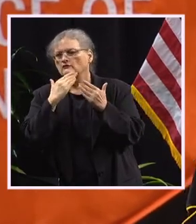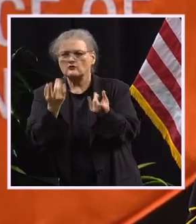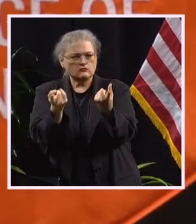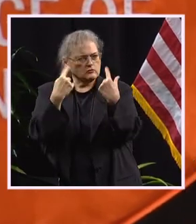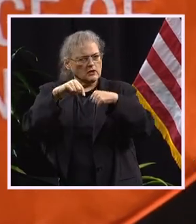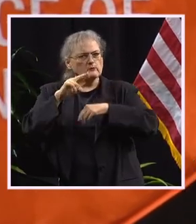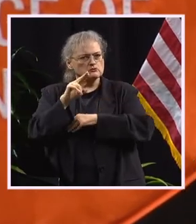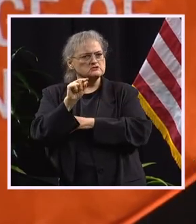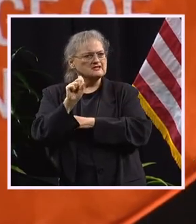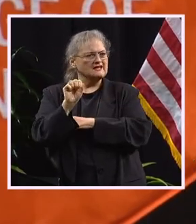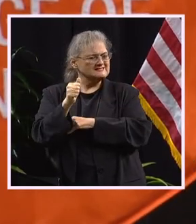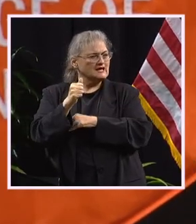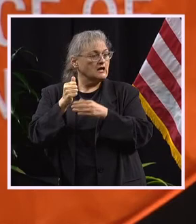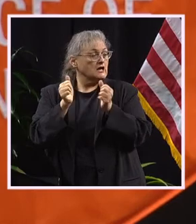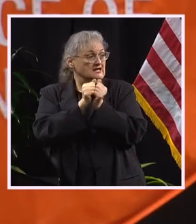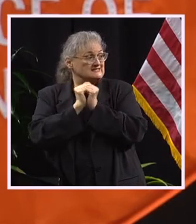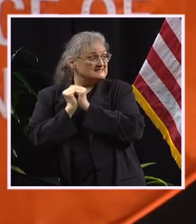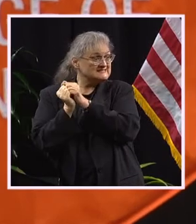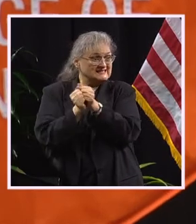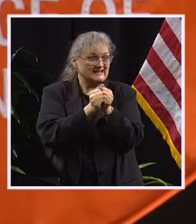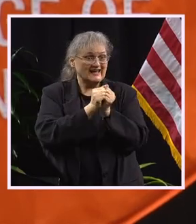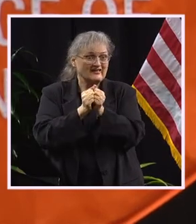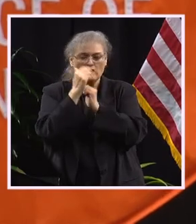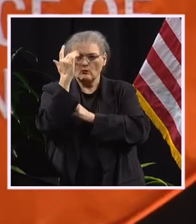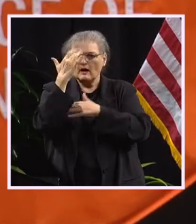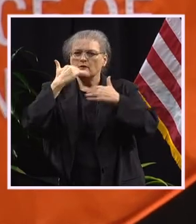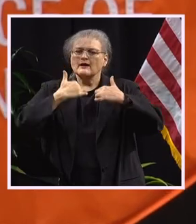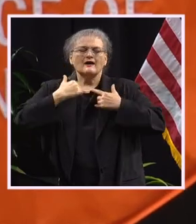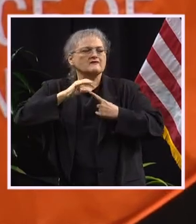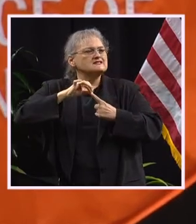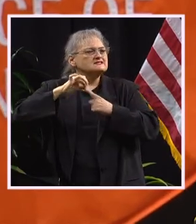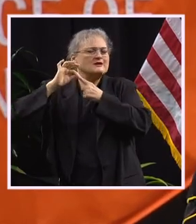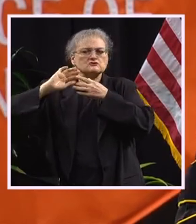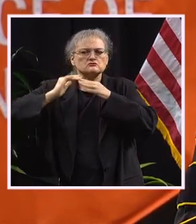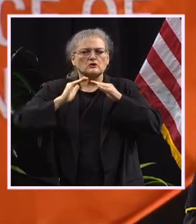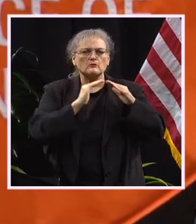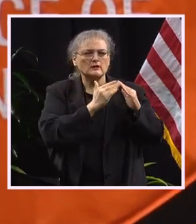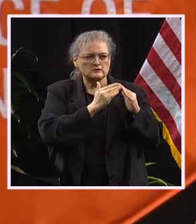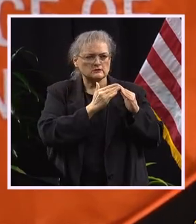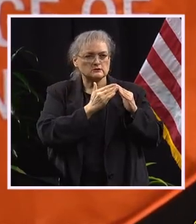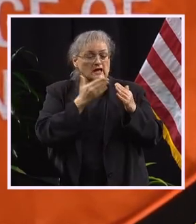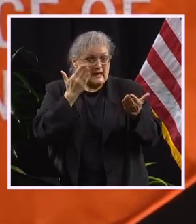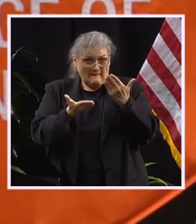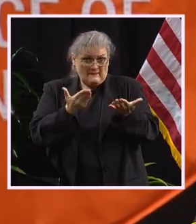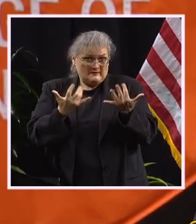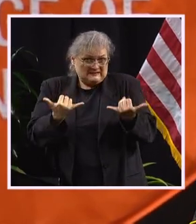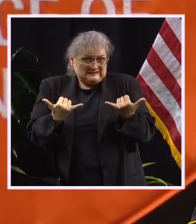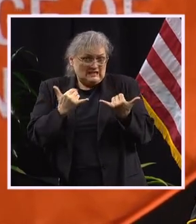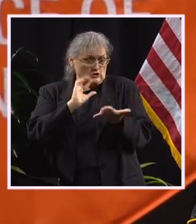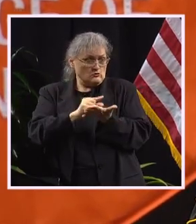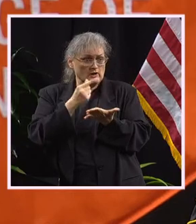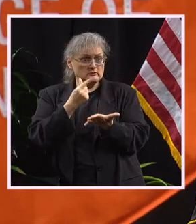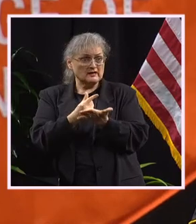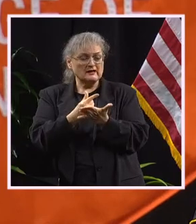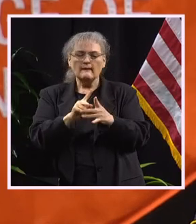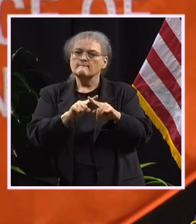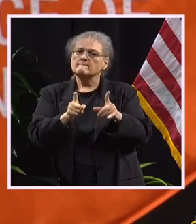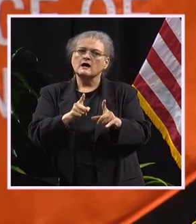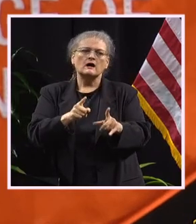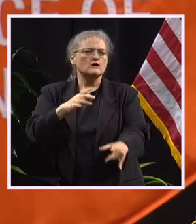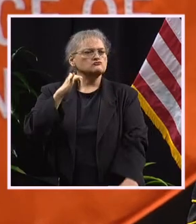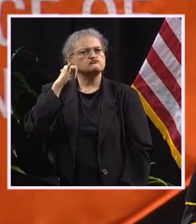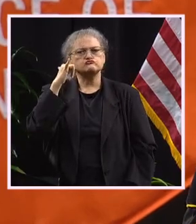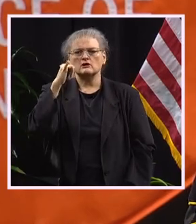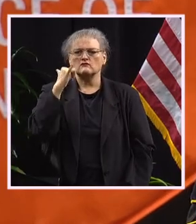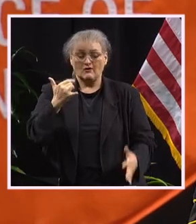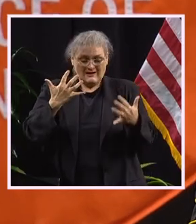because together it's what makes this community so special. Now remember, you may be graduating today, but you're a roadrunner now